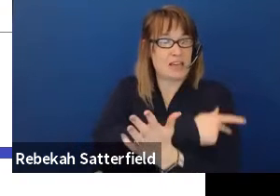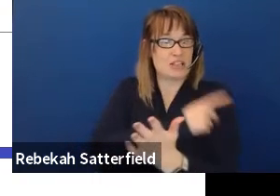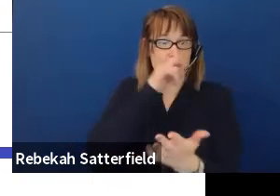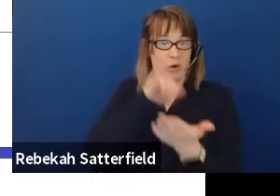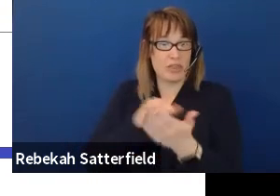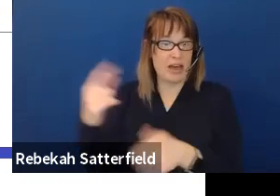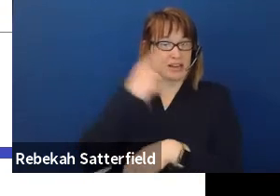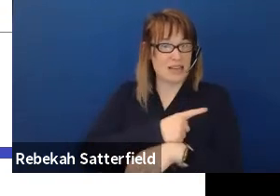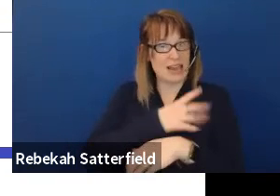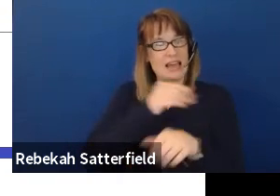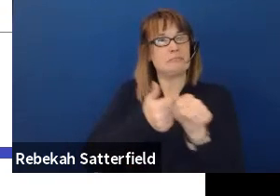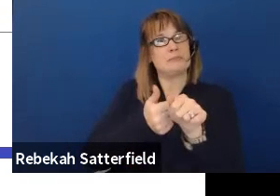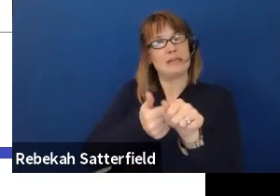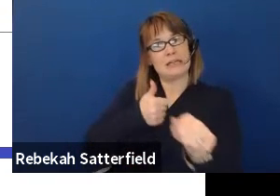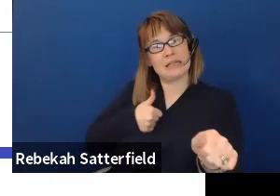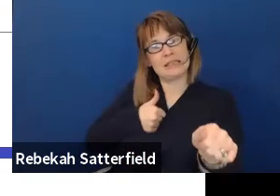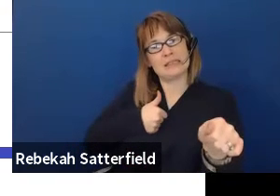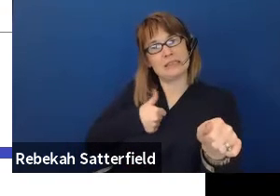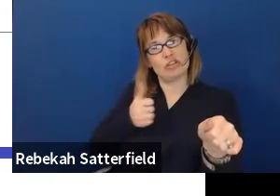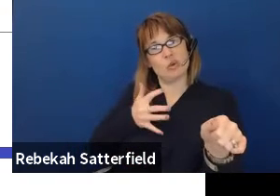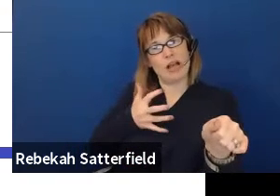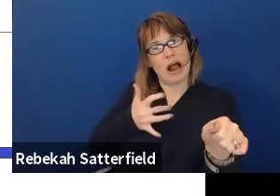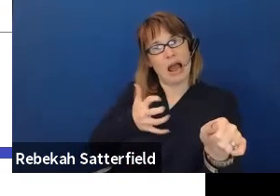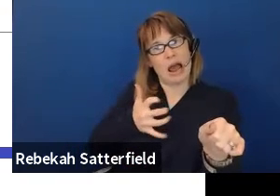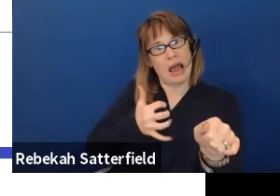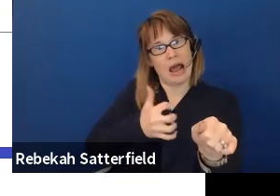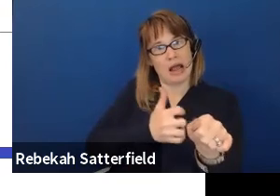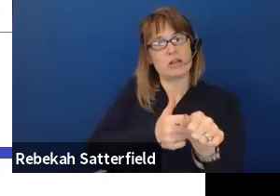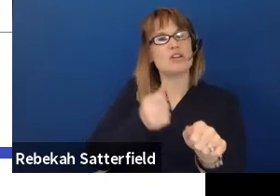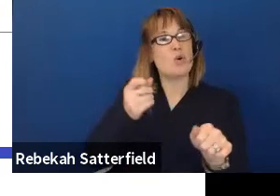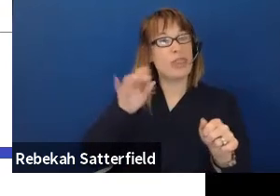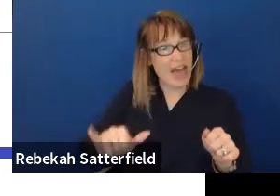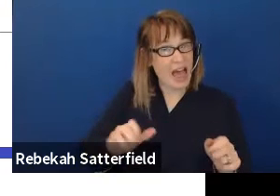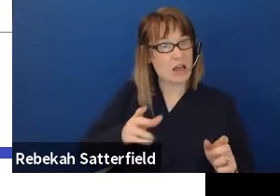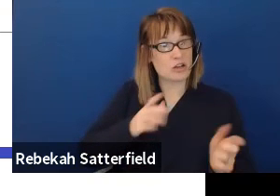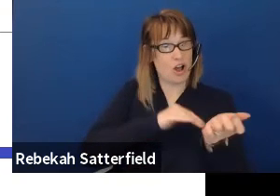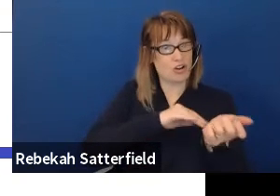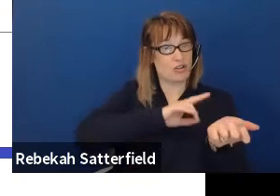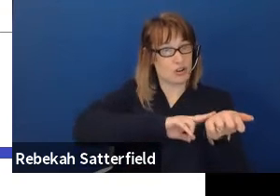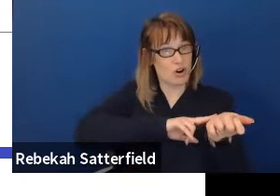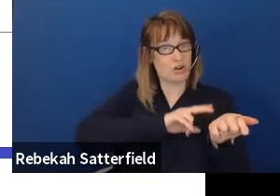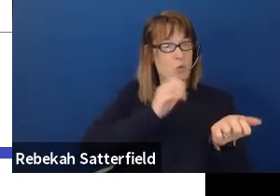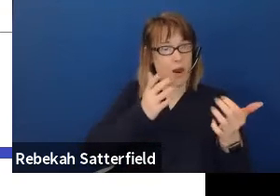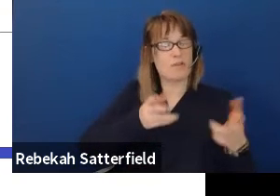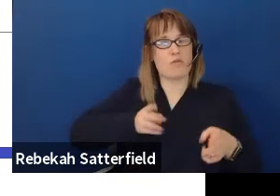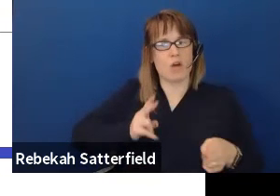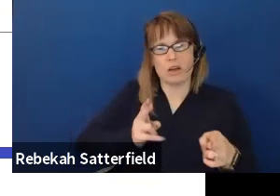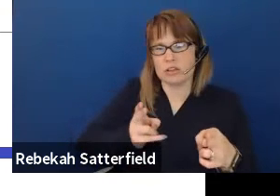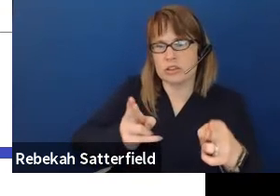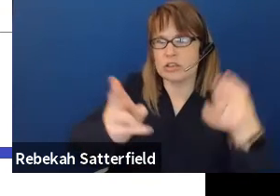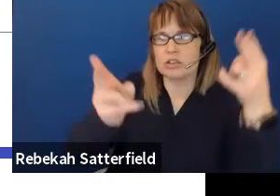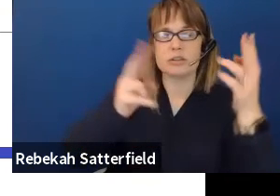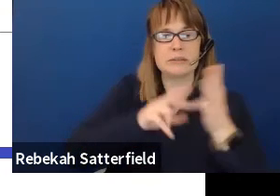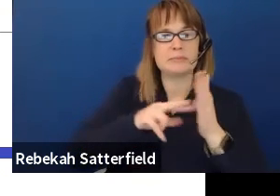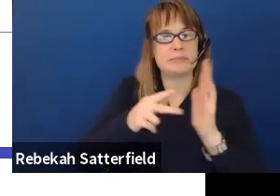day and they're behind. So the rushing of the provider causes sometimes for them